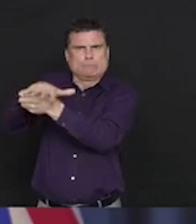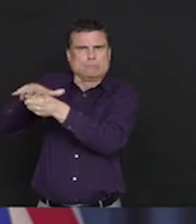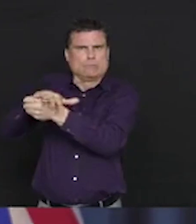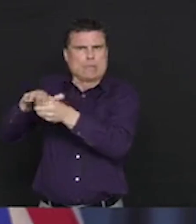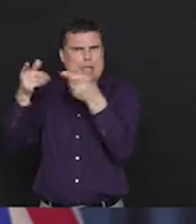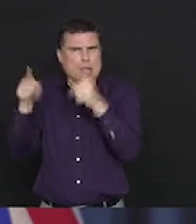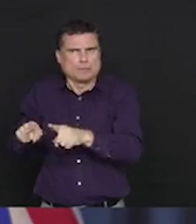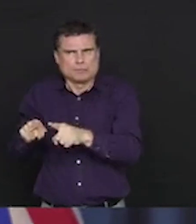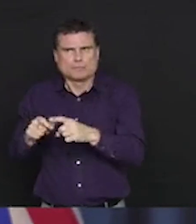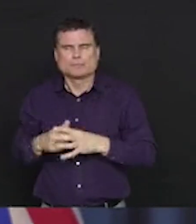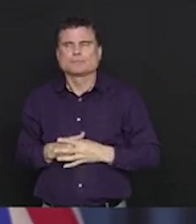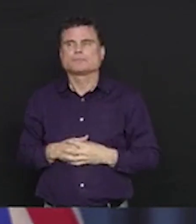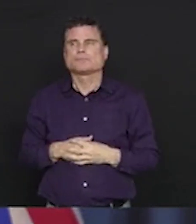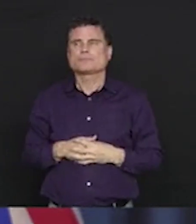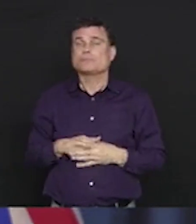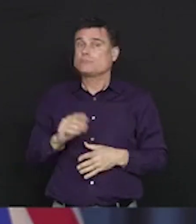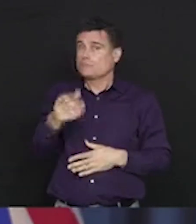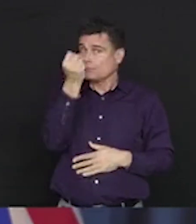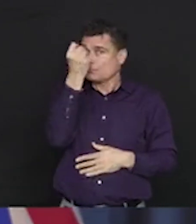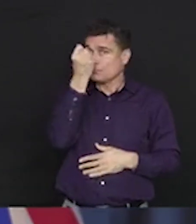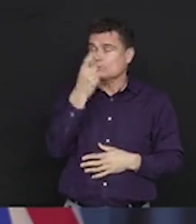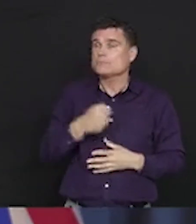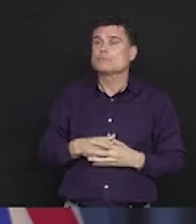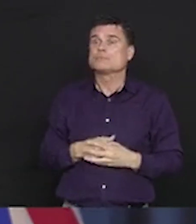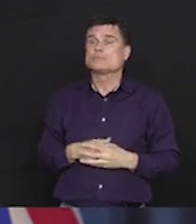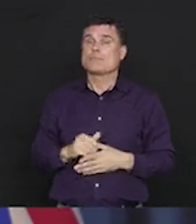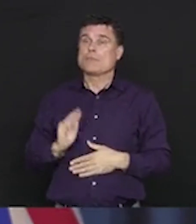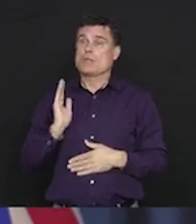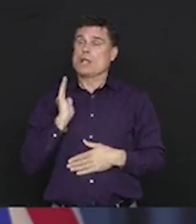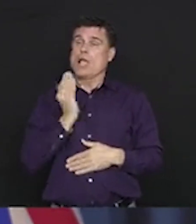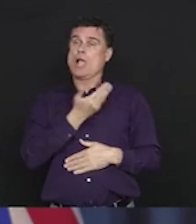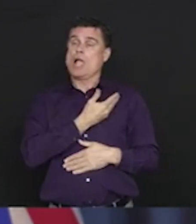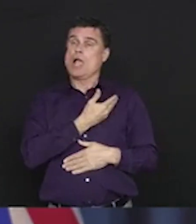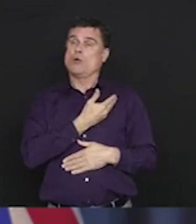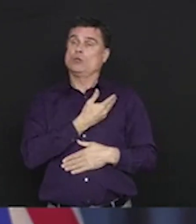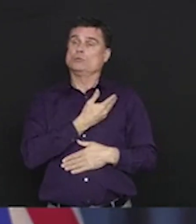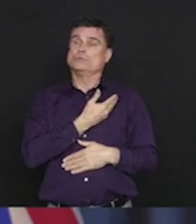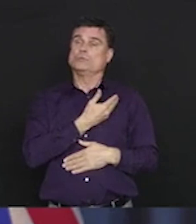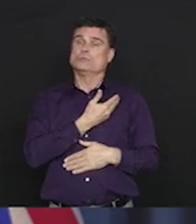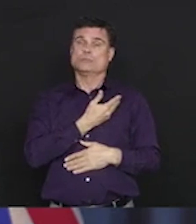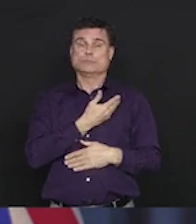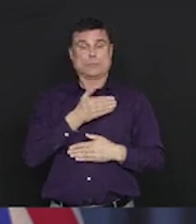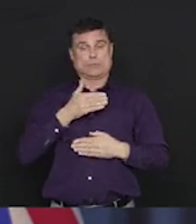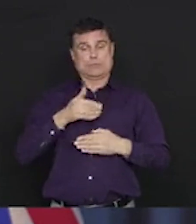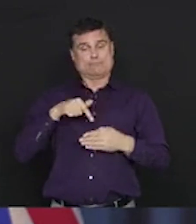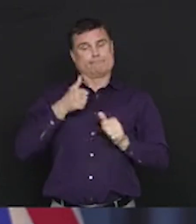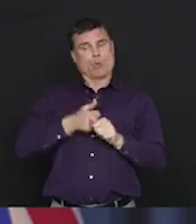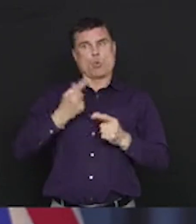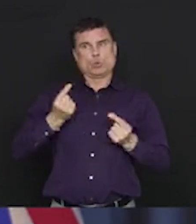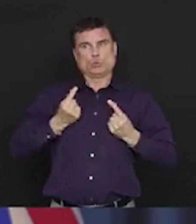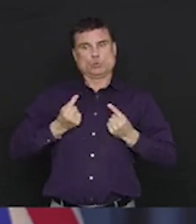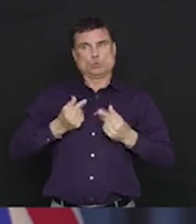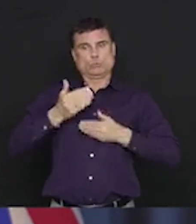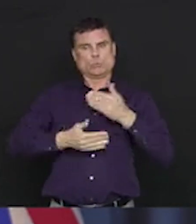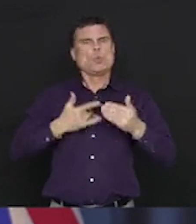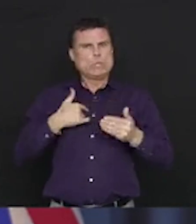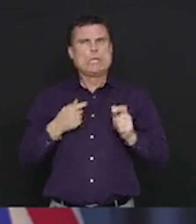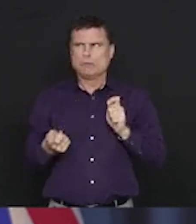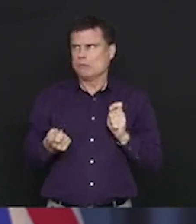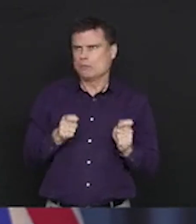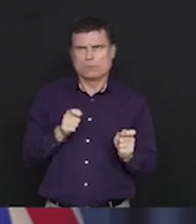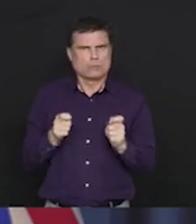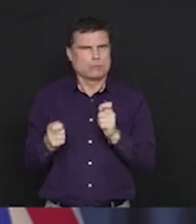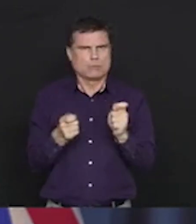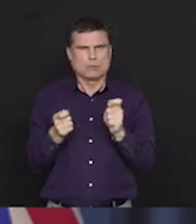time. And initially, of course, we had very small numbers of people who were coming in from other countries. And it became